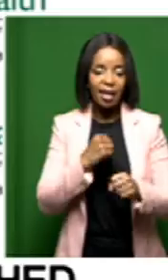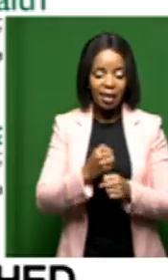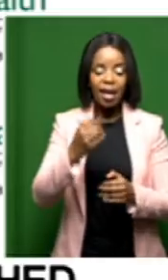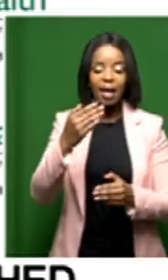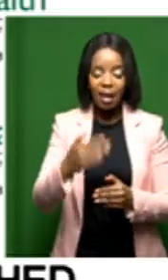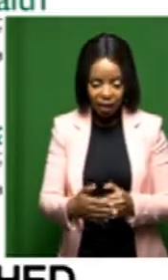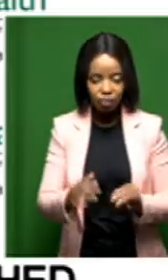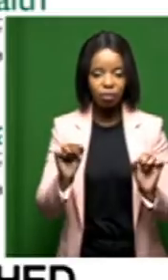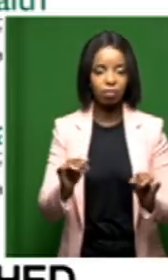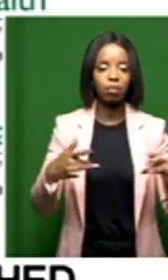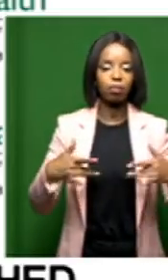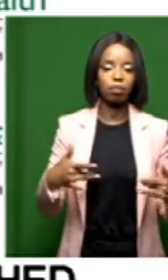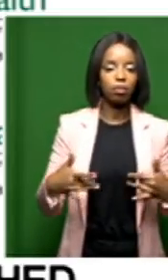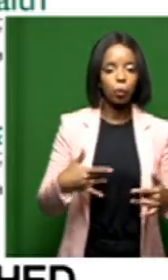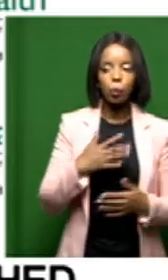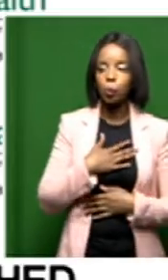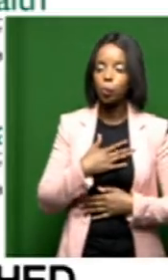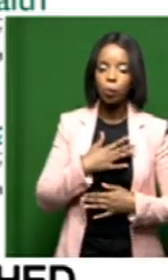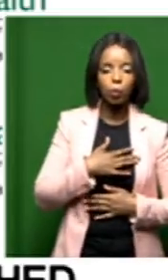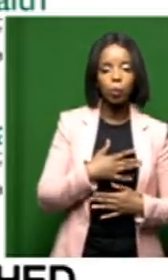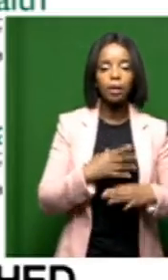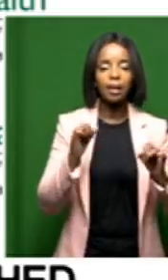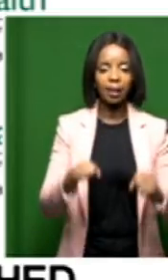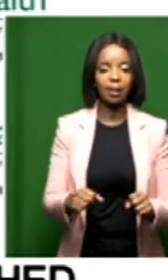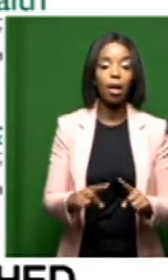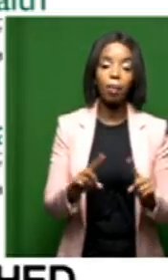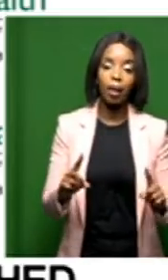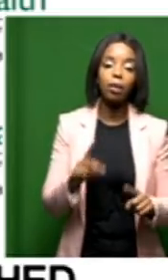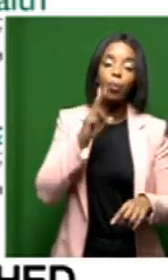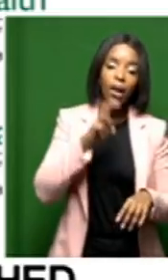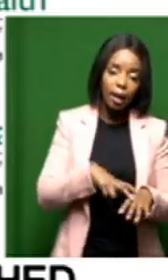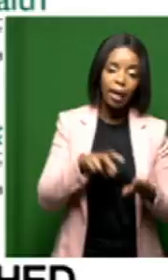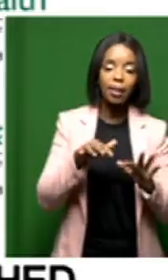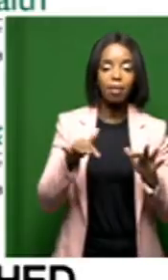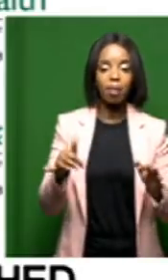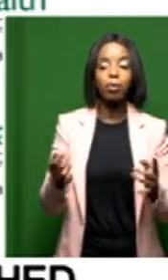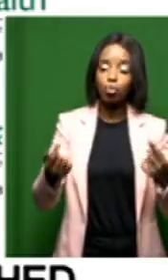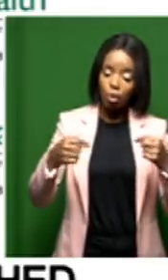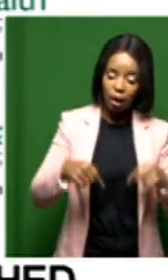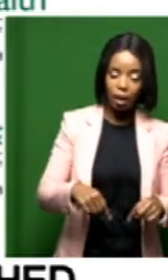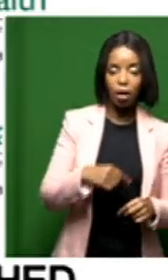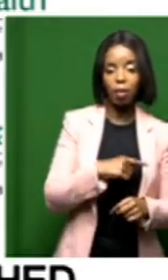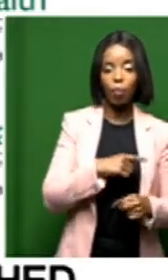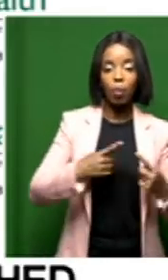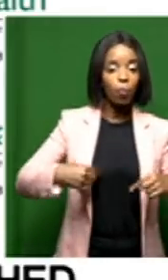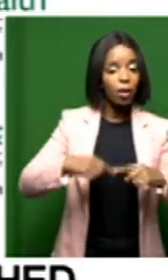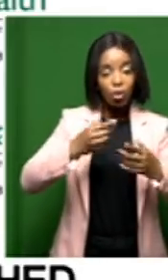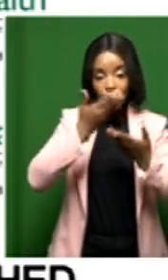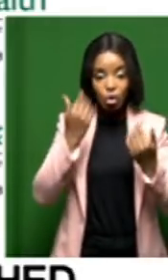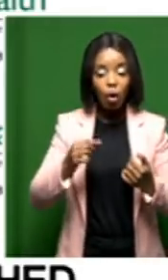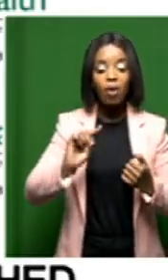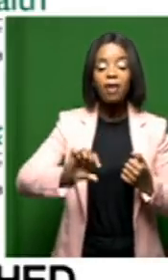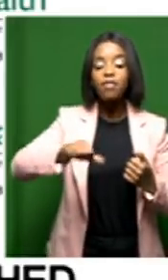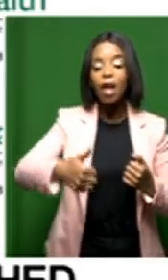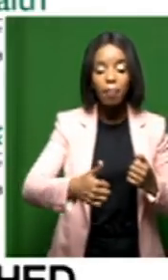about expiry, yeah, as far as Johnson & Johnson. But we still need people to come forward because we don't know when is the next wave and how is it going